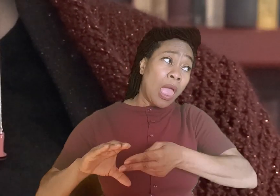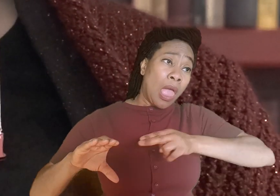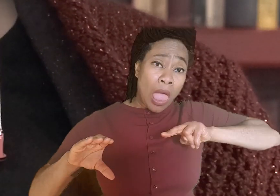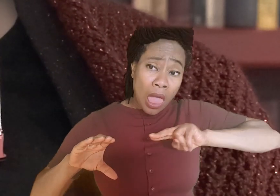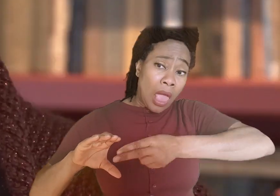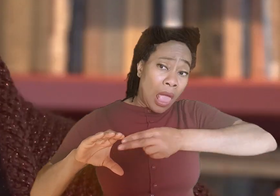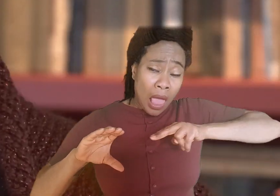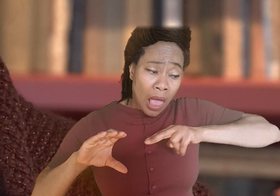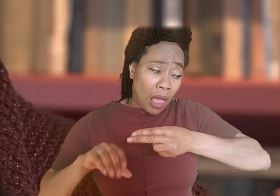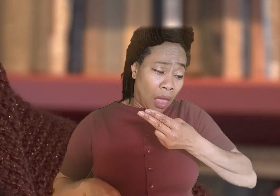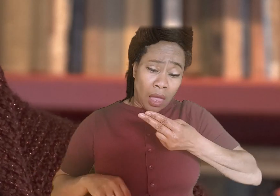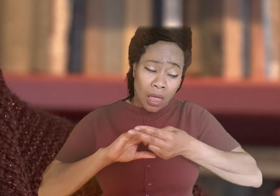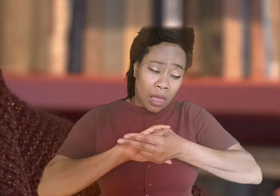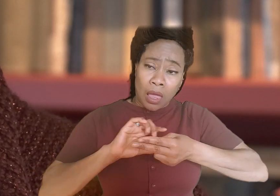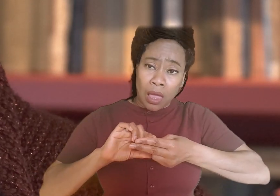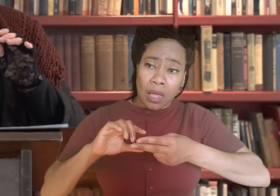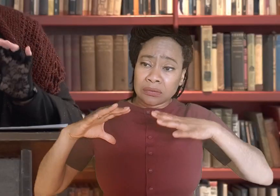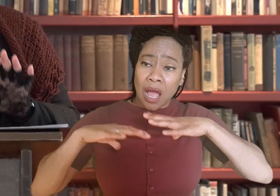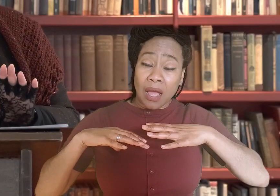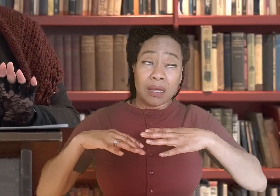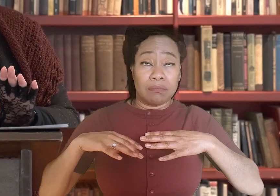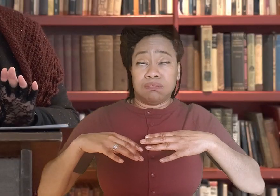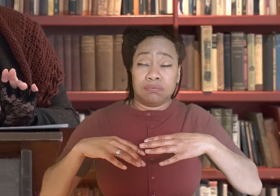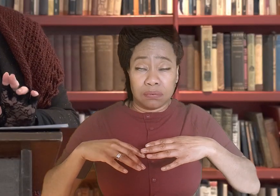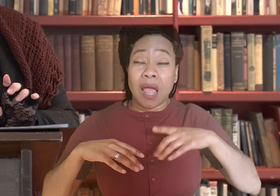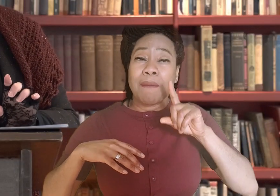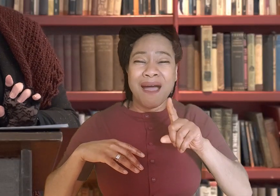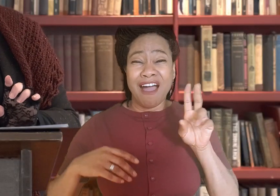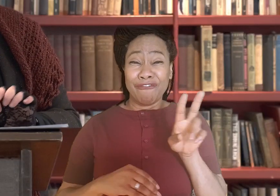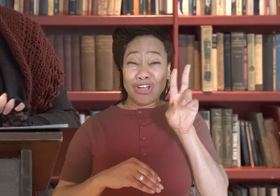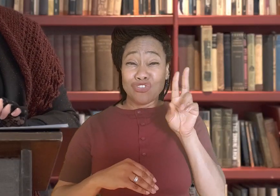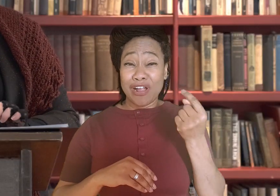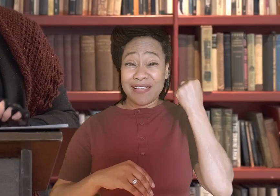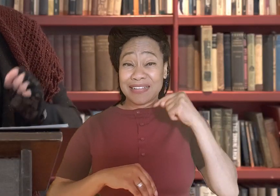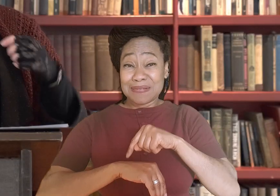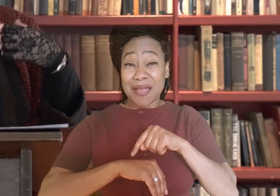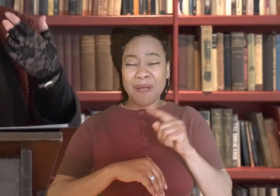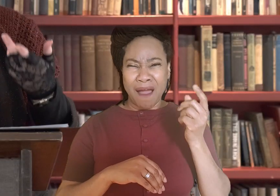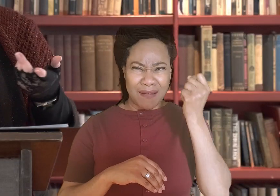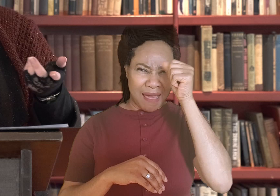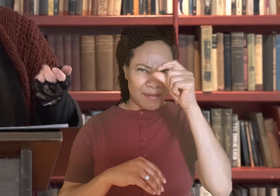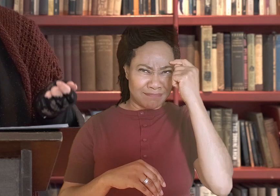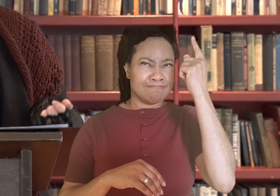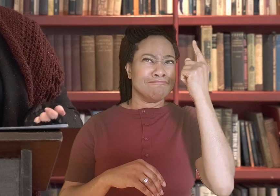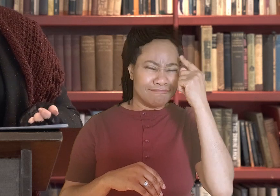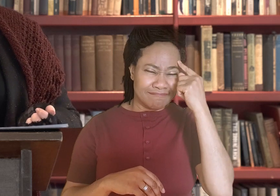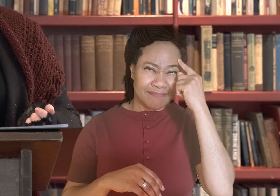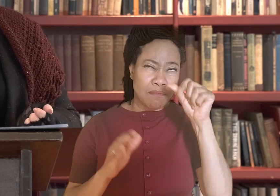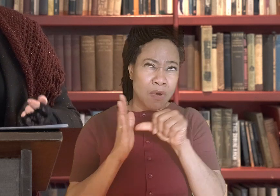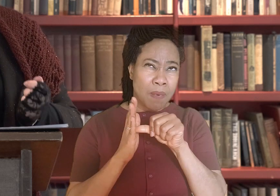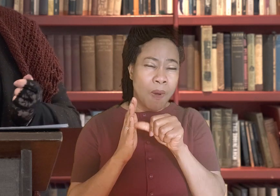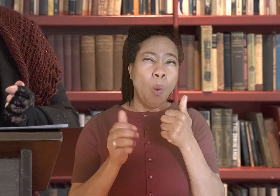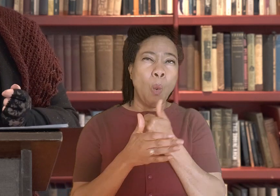getting tired. Boo. Who? But the Victorians were an innovative people. They always had a solution to a